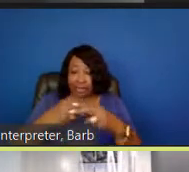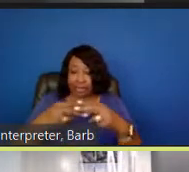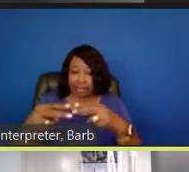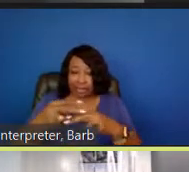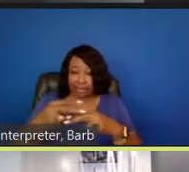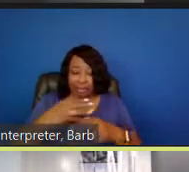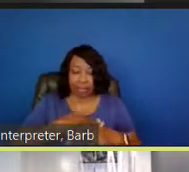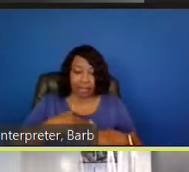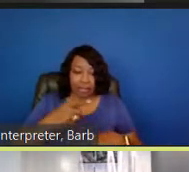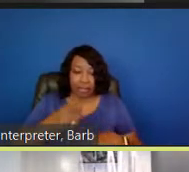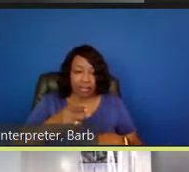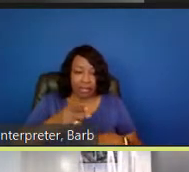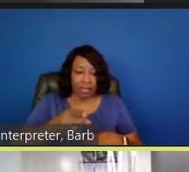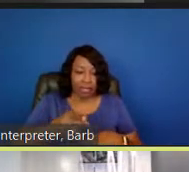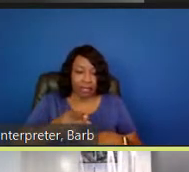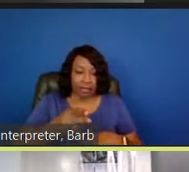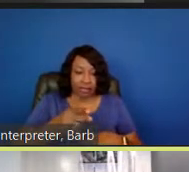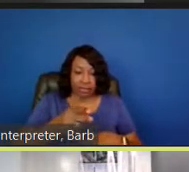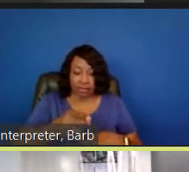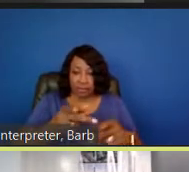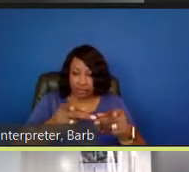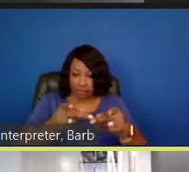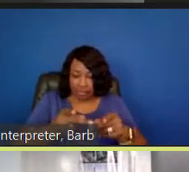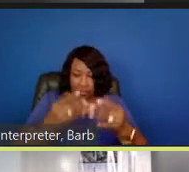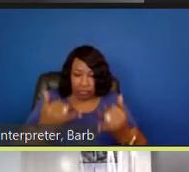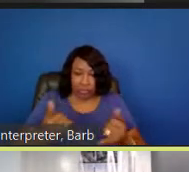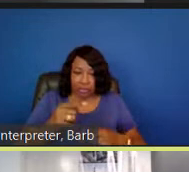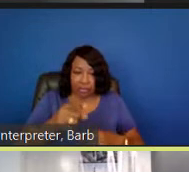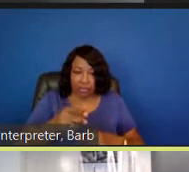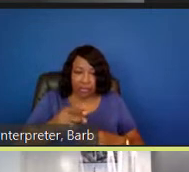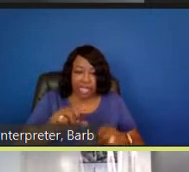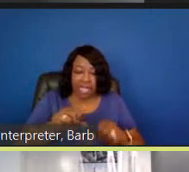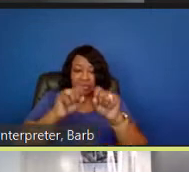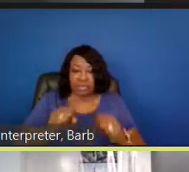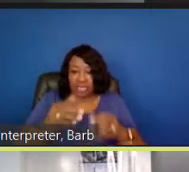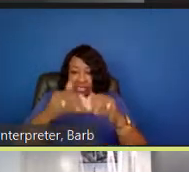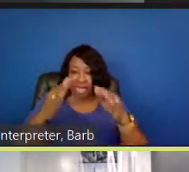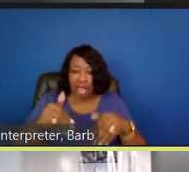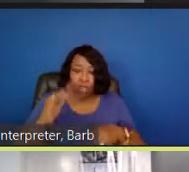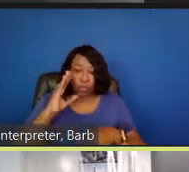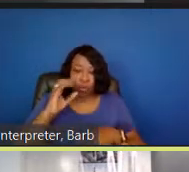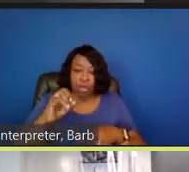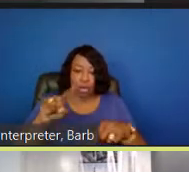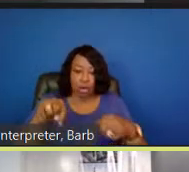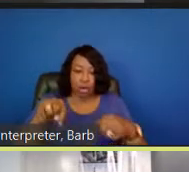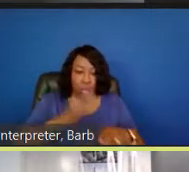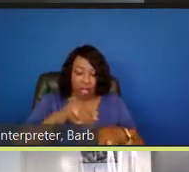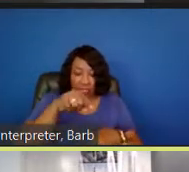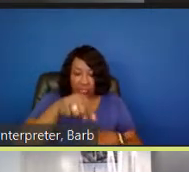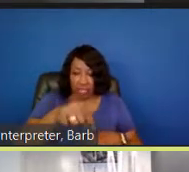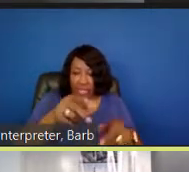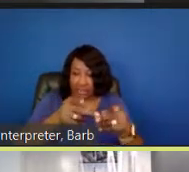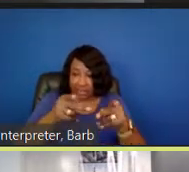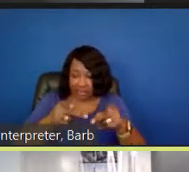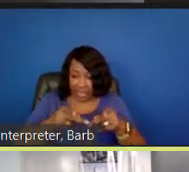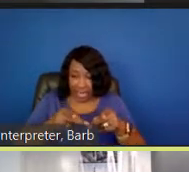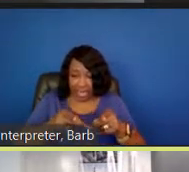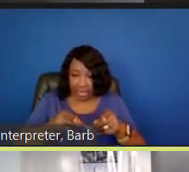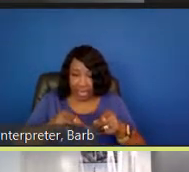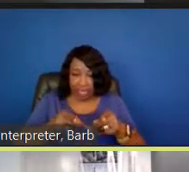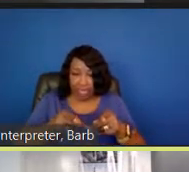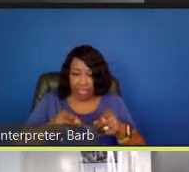This is the site currently. The station house will go on this site, which is at